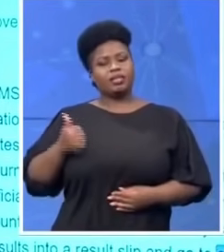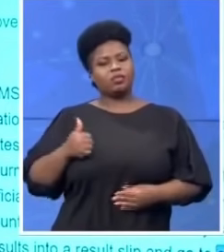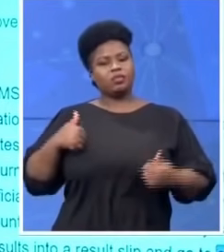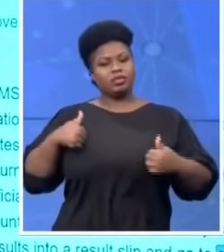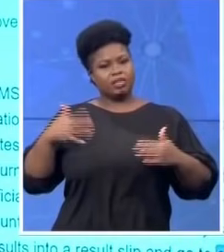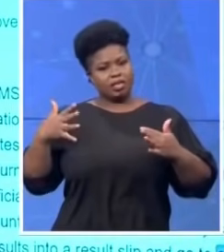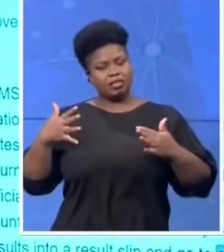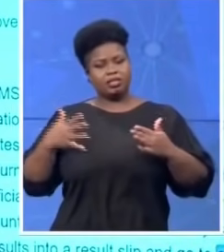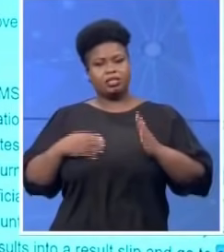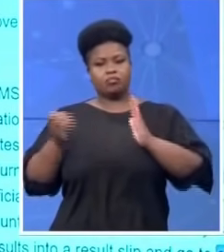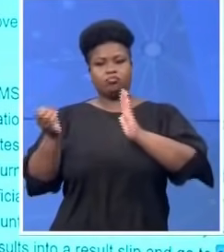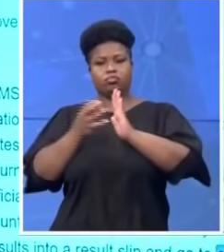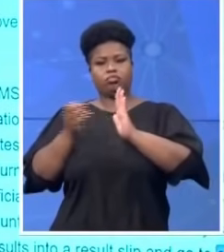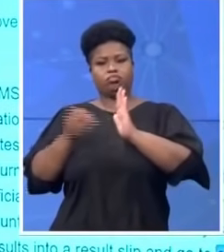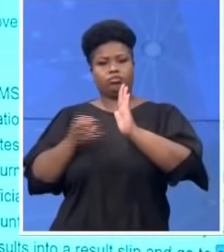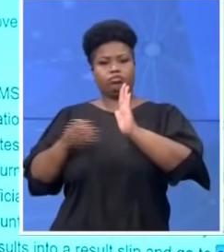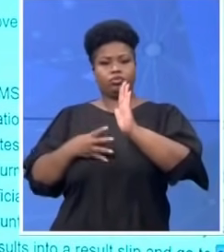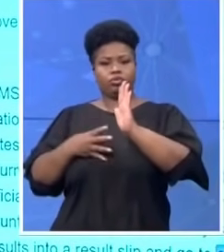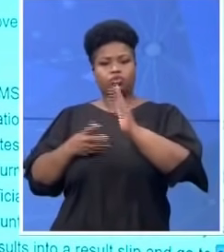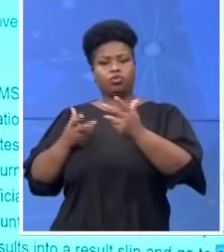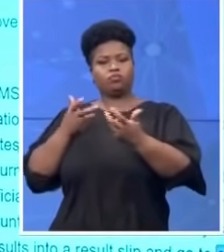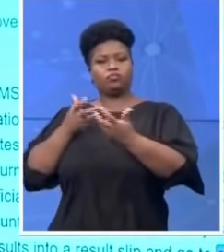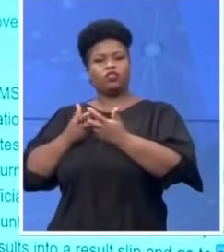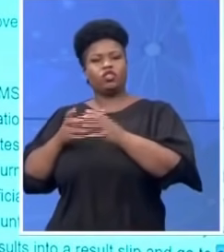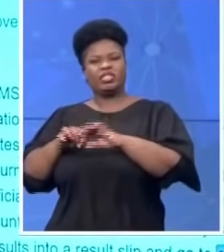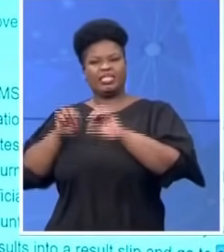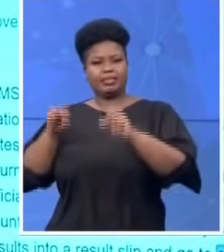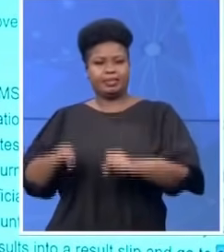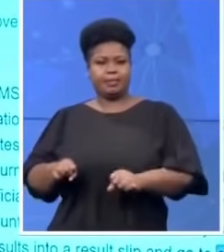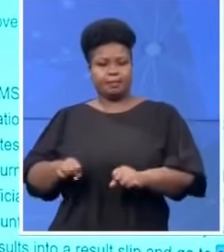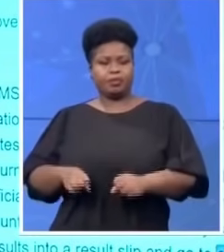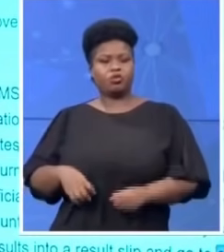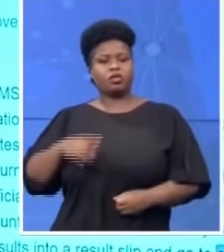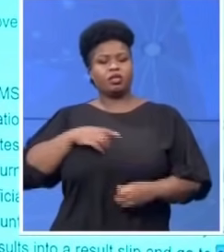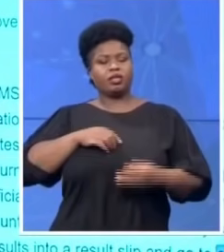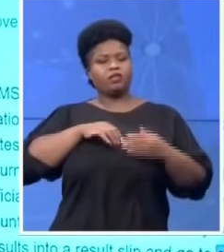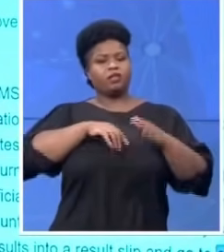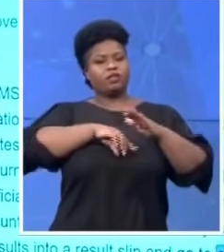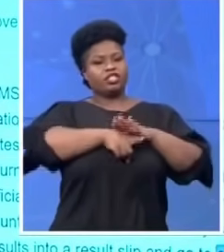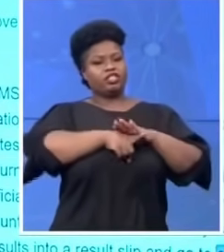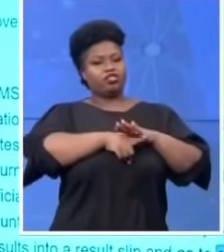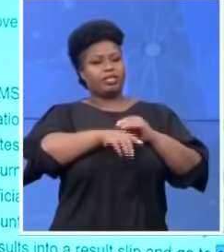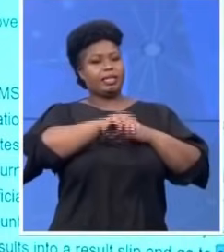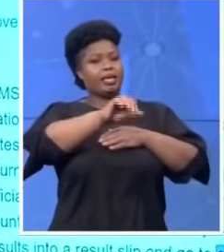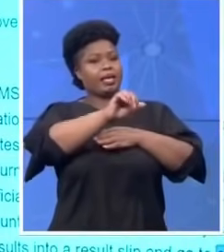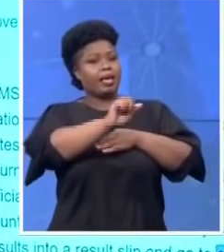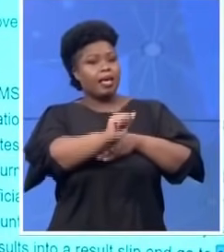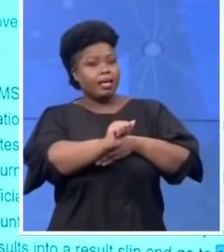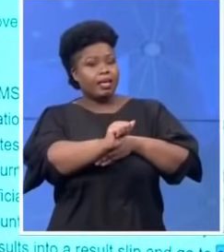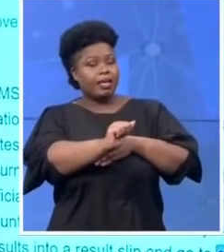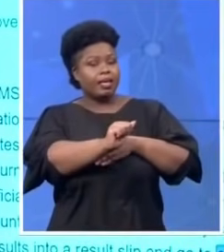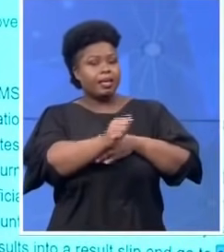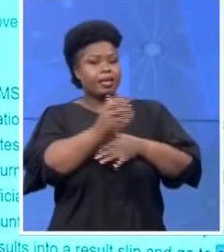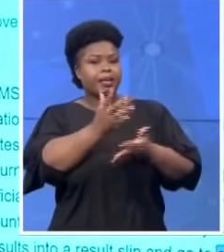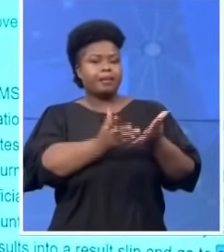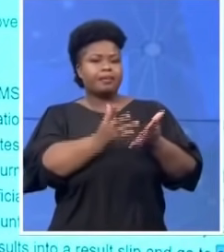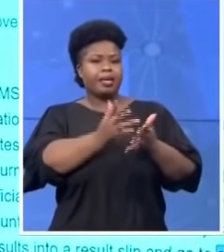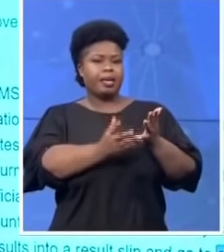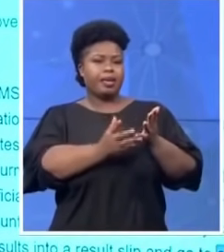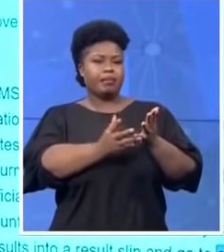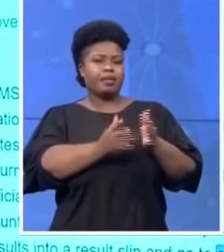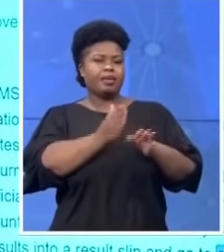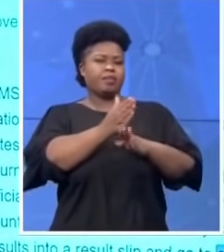be voting district A has changed sentiment from previous years to now by a